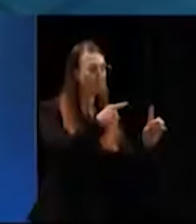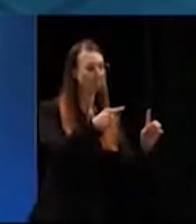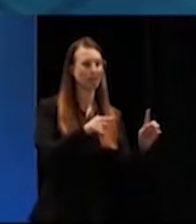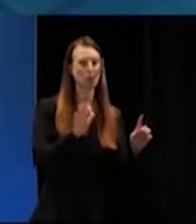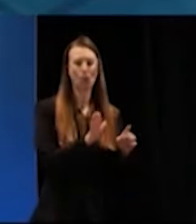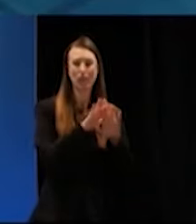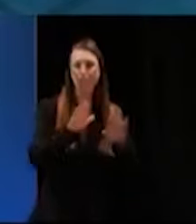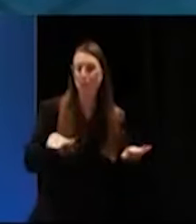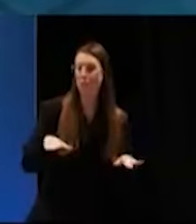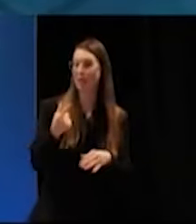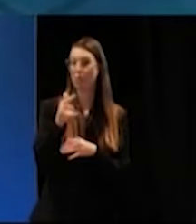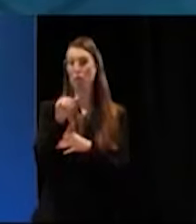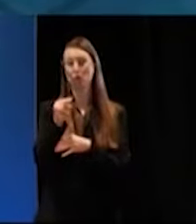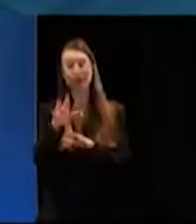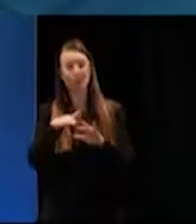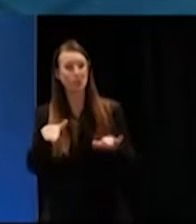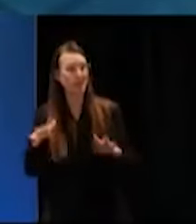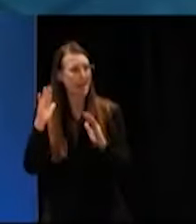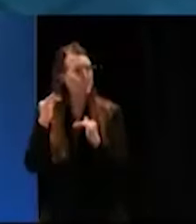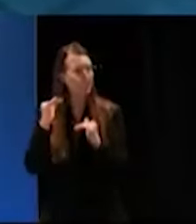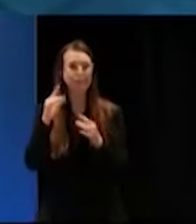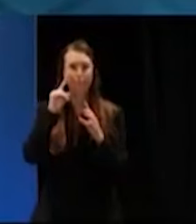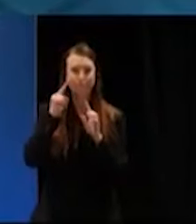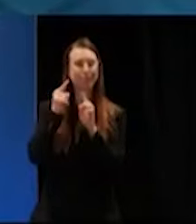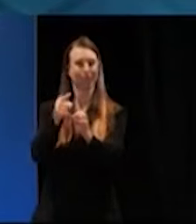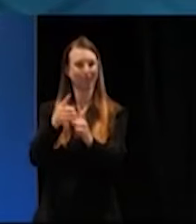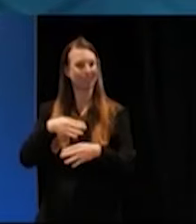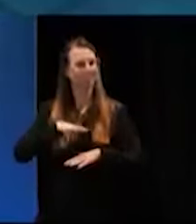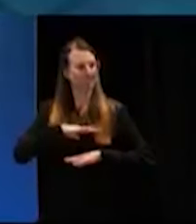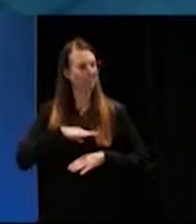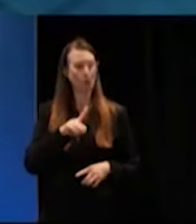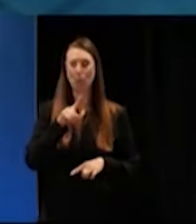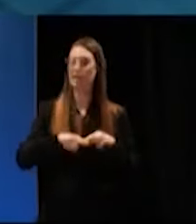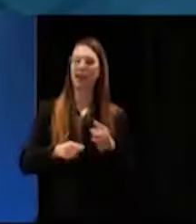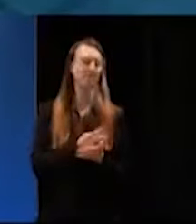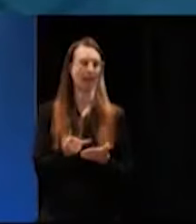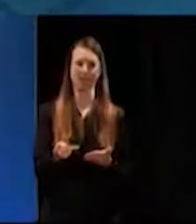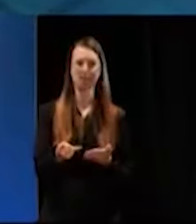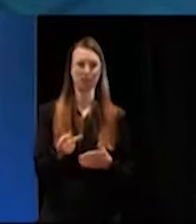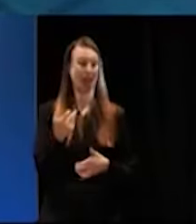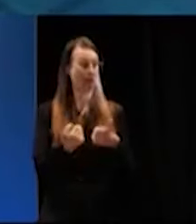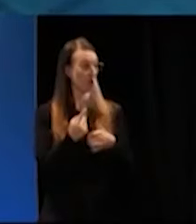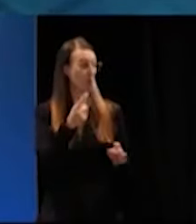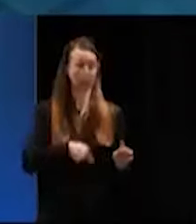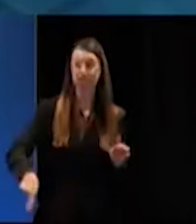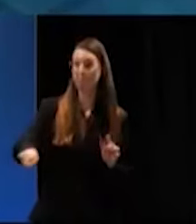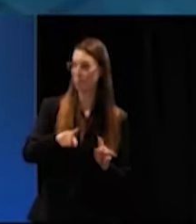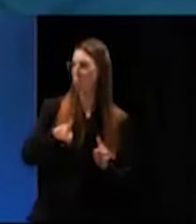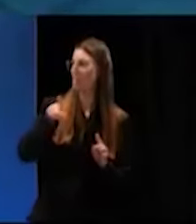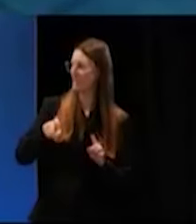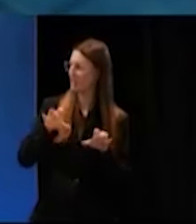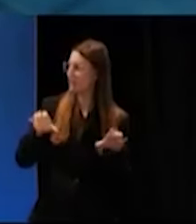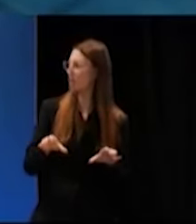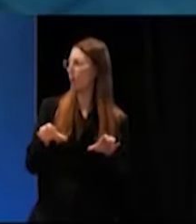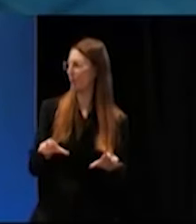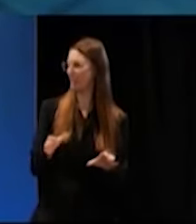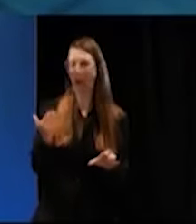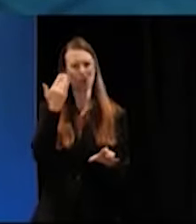do this. So we will not fail them. We need everybody in this room to do this. And I know we can do it for sure. And I will say